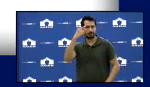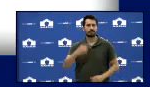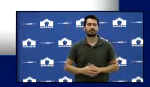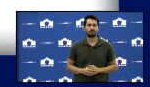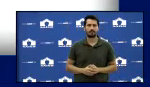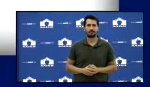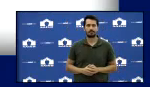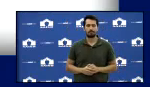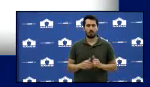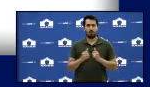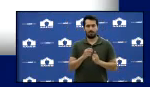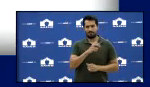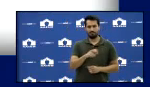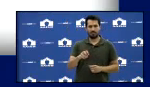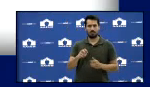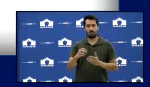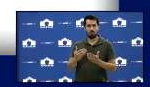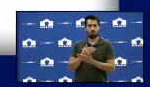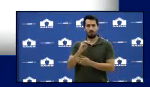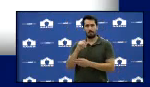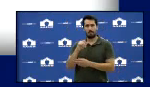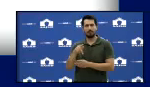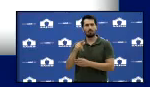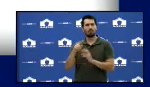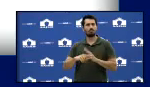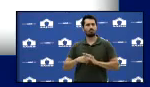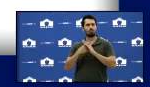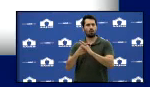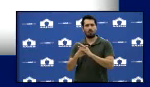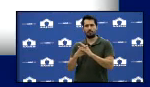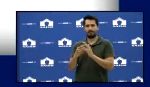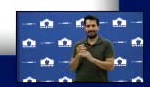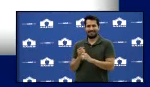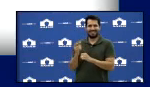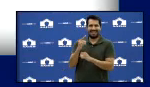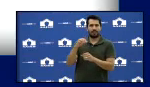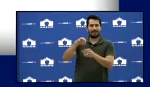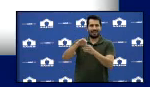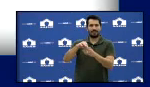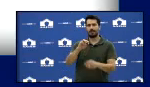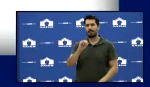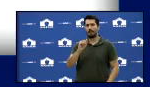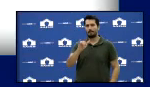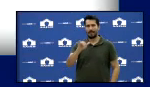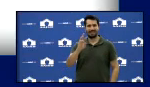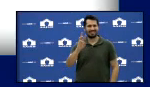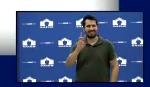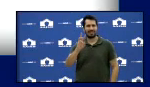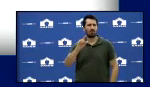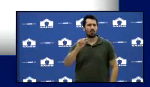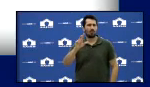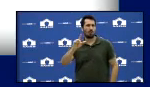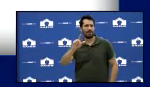In terms of transitioning to the new map, it will become effective for the district's next election, which is scheduled for May 6th of next year,